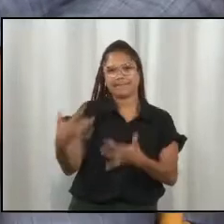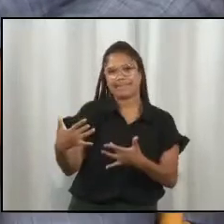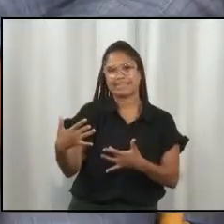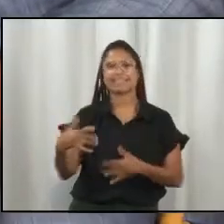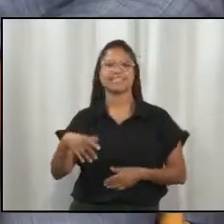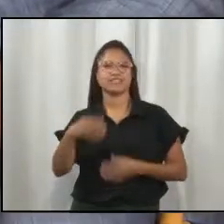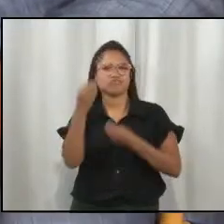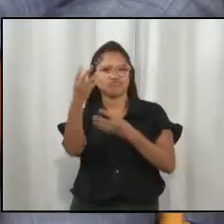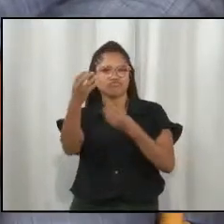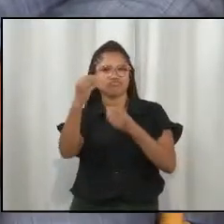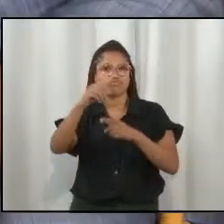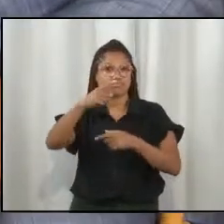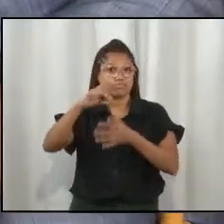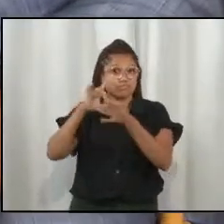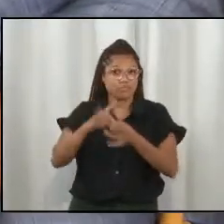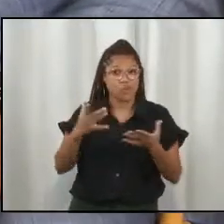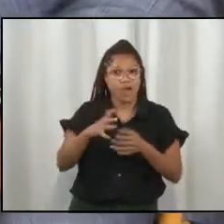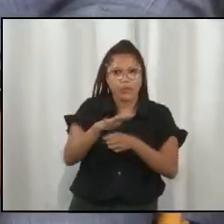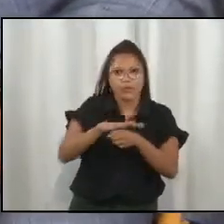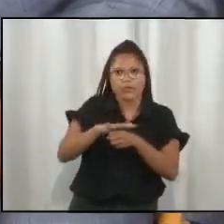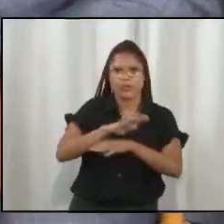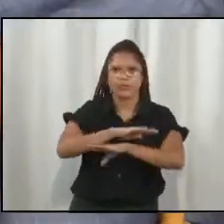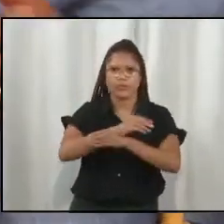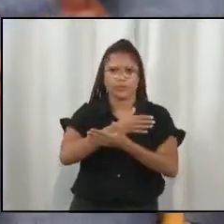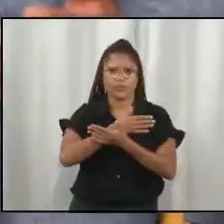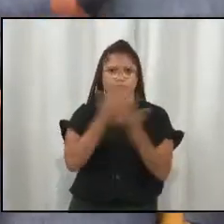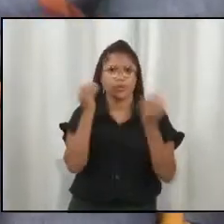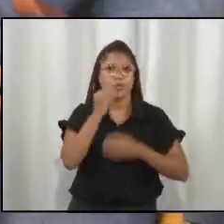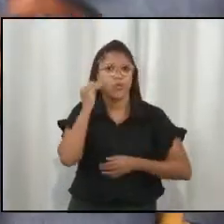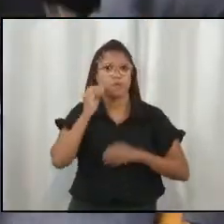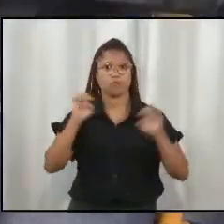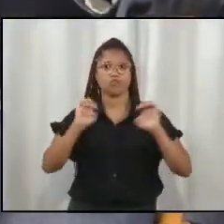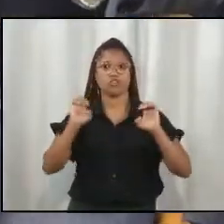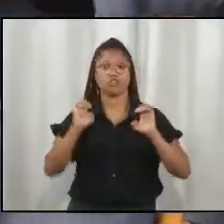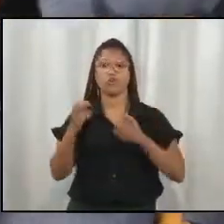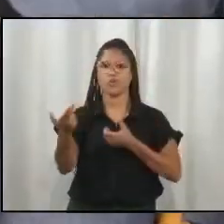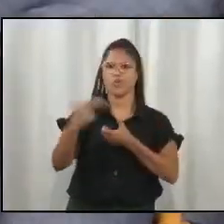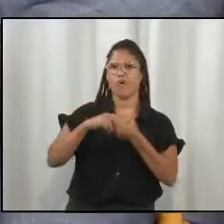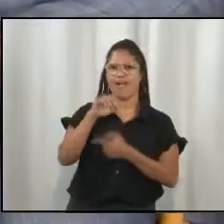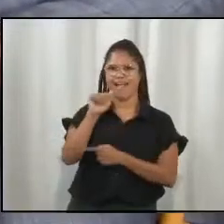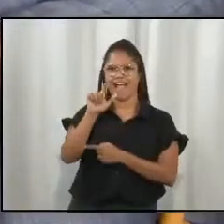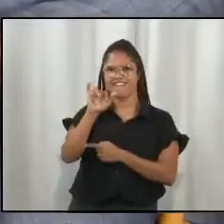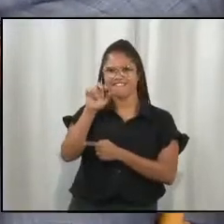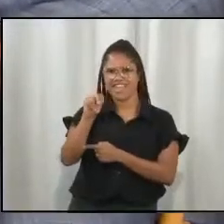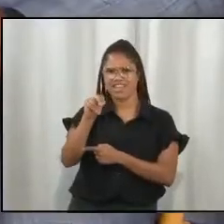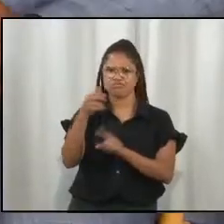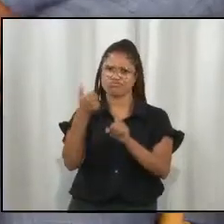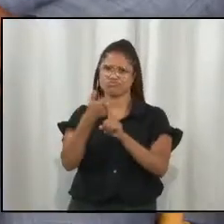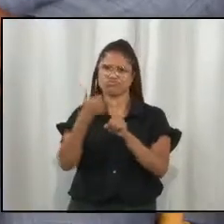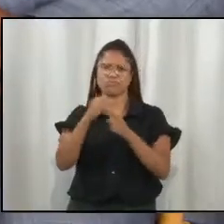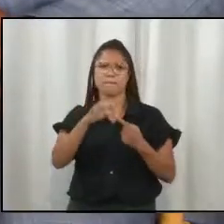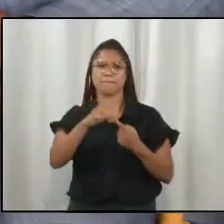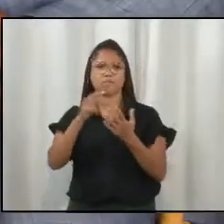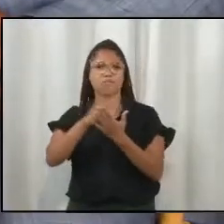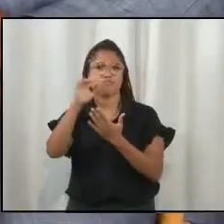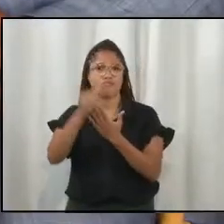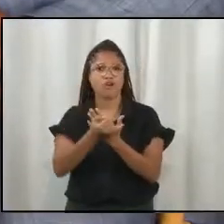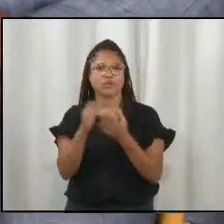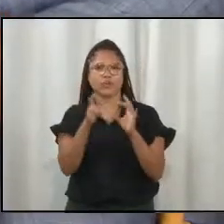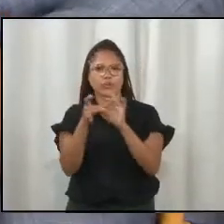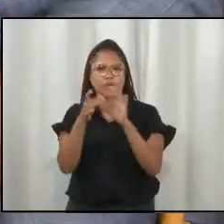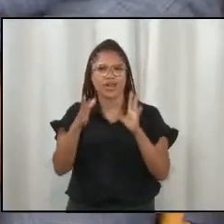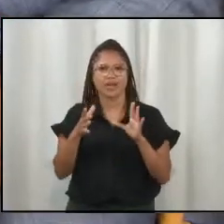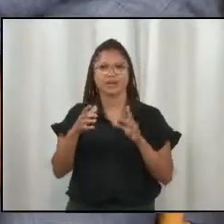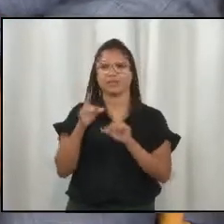local homelessness emergency. Today I'm joined by Alvin Ting, who's Special Projects Coordinator in the Homeless Services